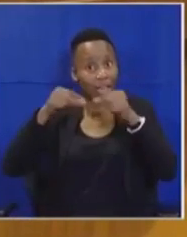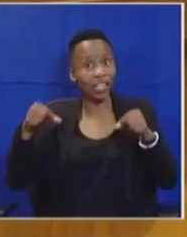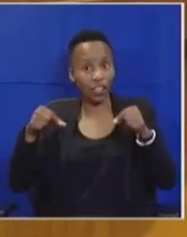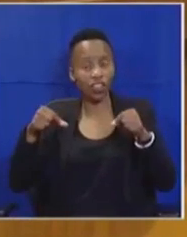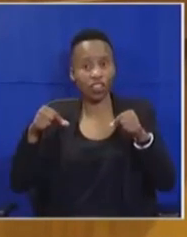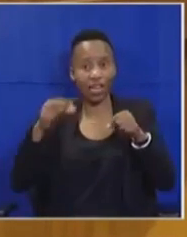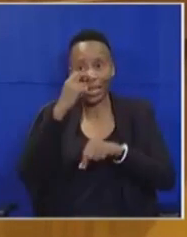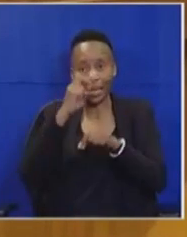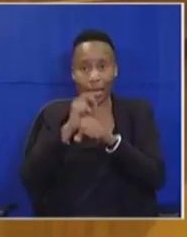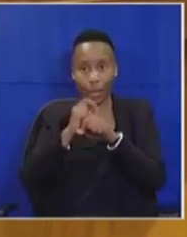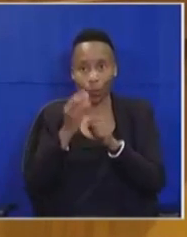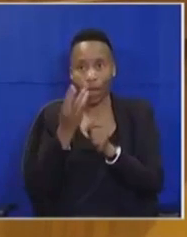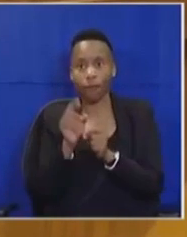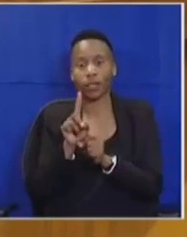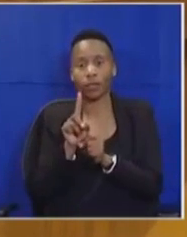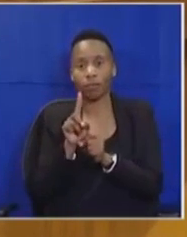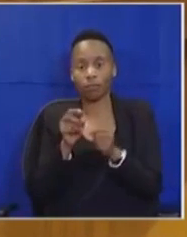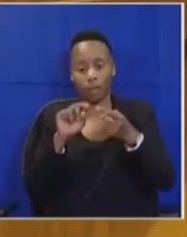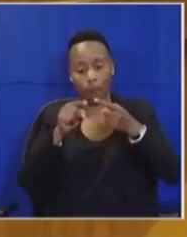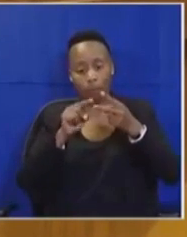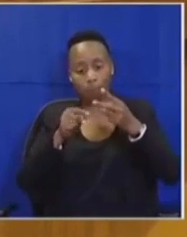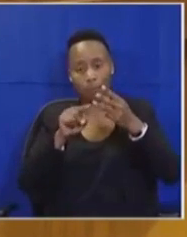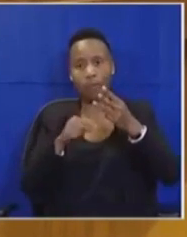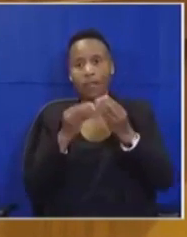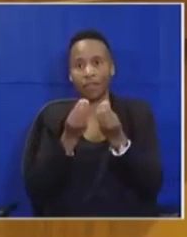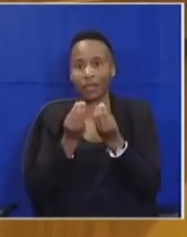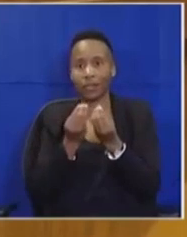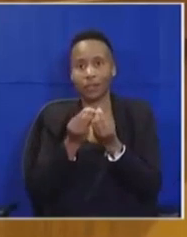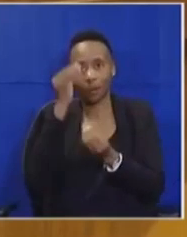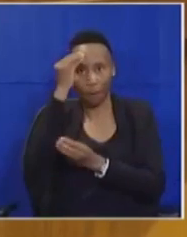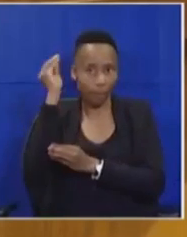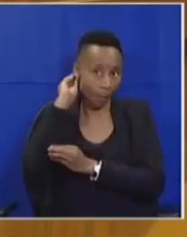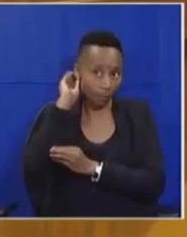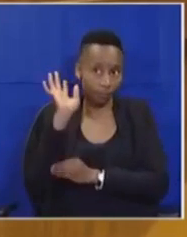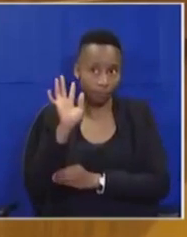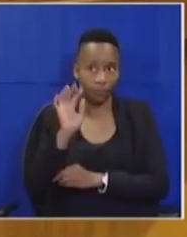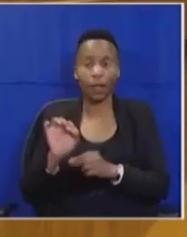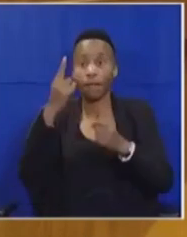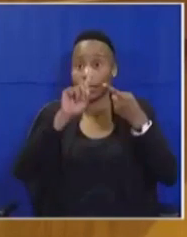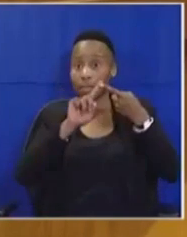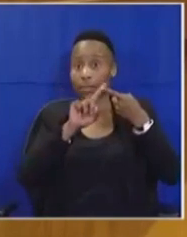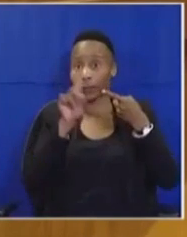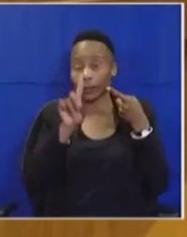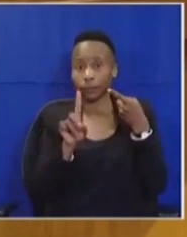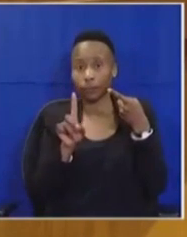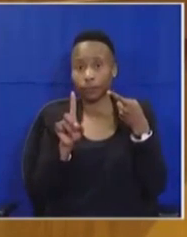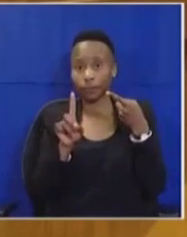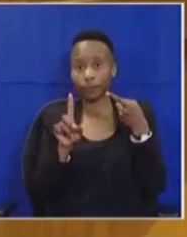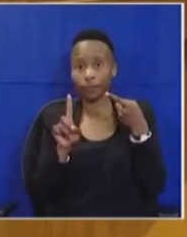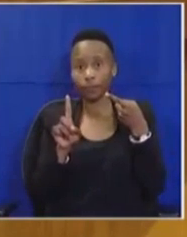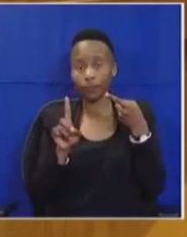by a number of considerations. The first consideration must be we